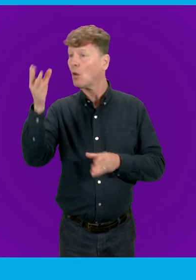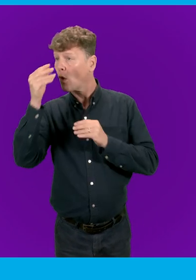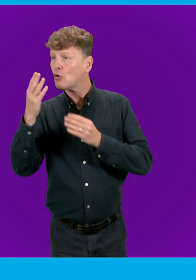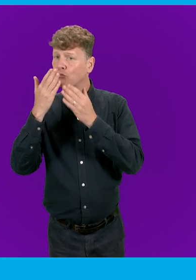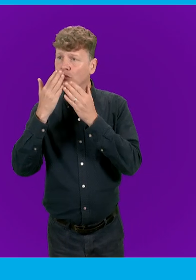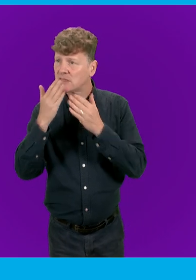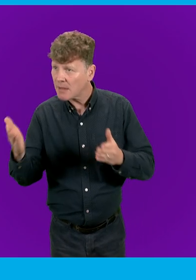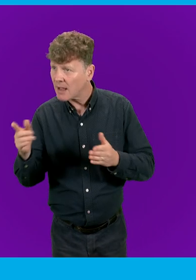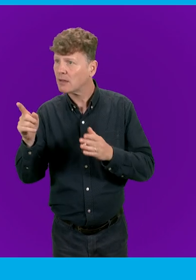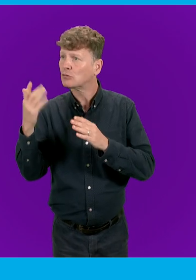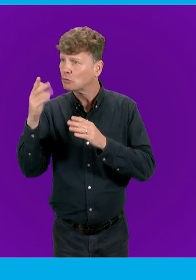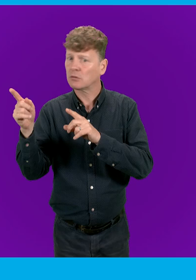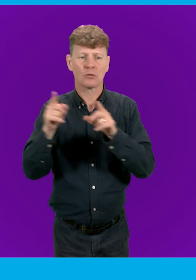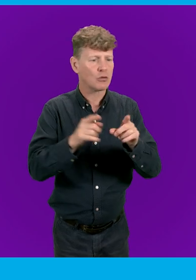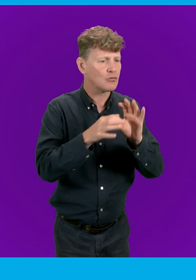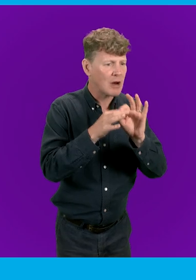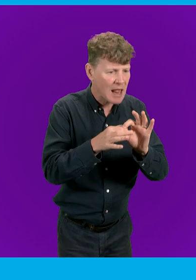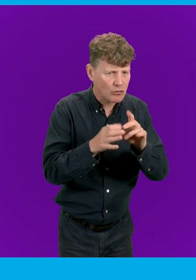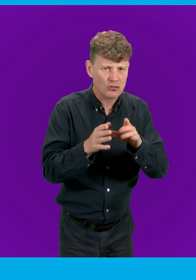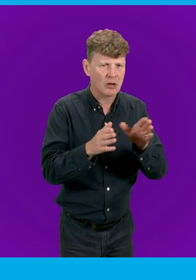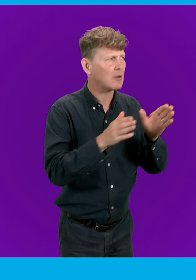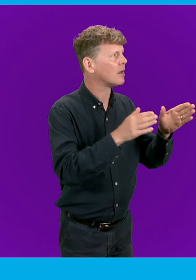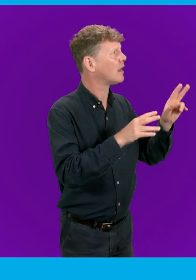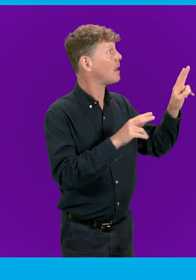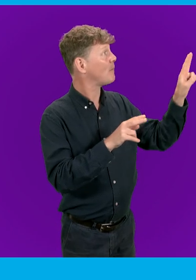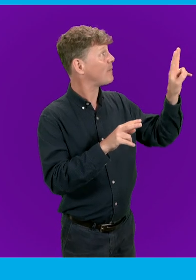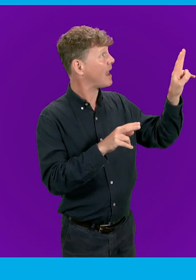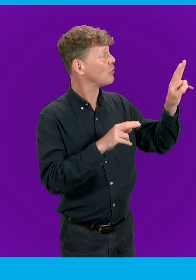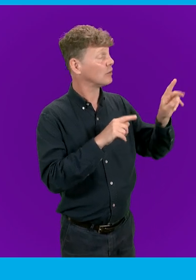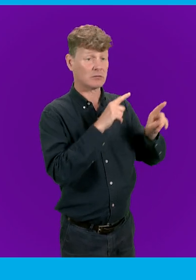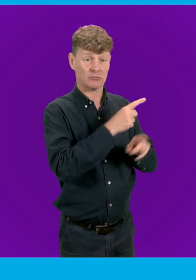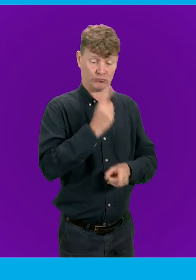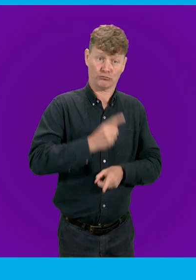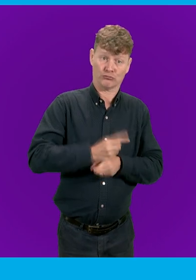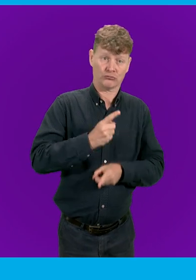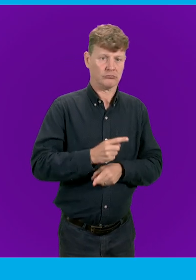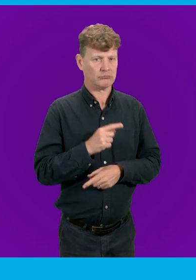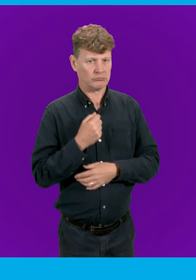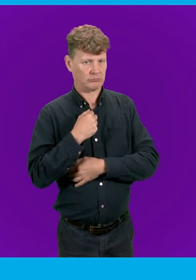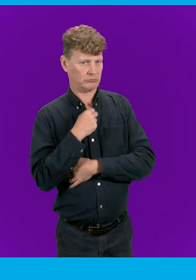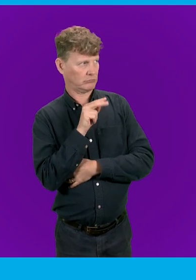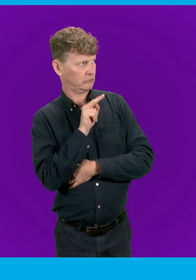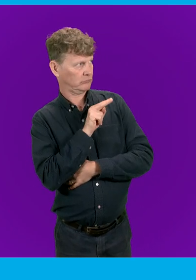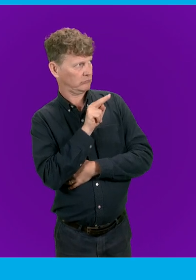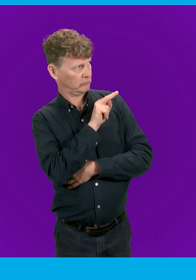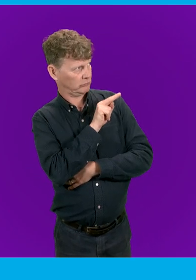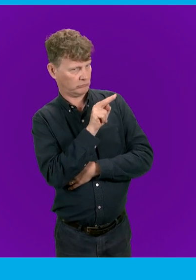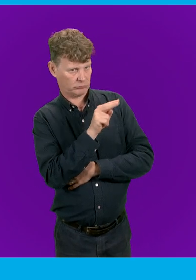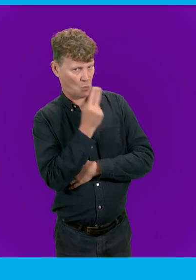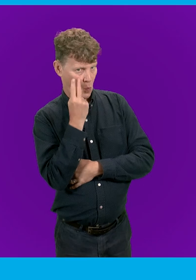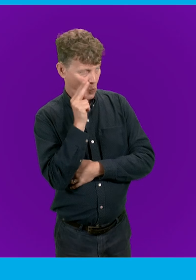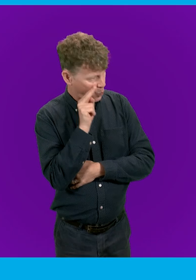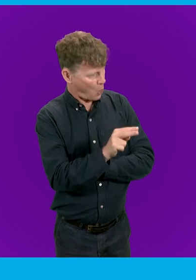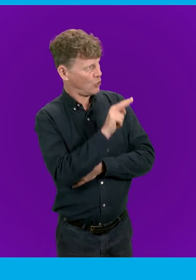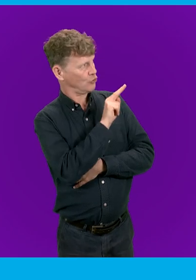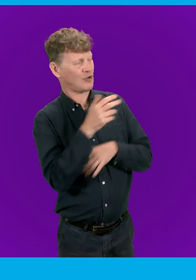in a relationship is going to be less about what their parents say to them than how their parents relate to each other.